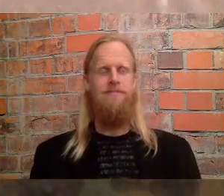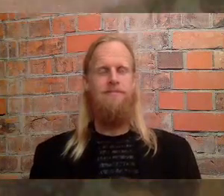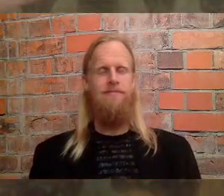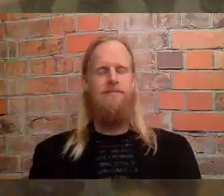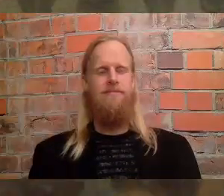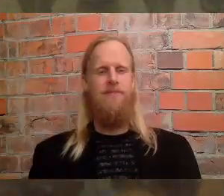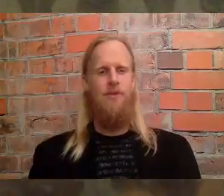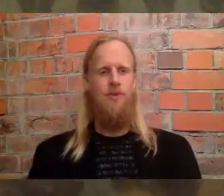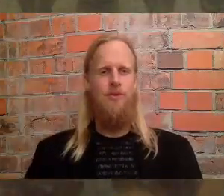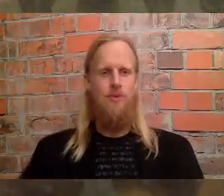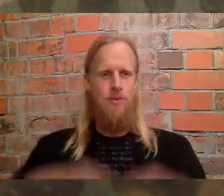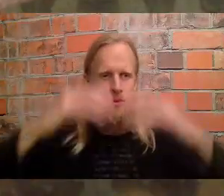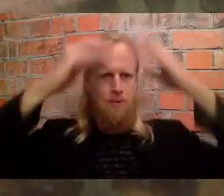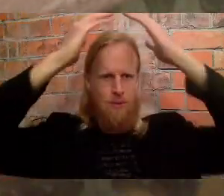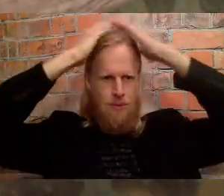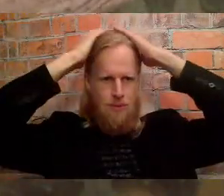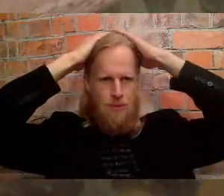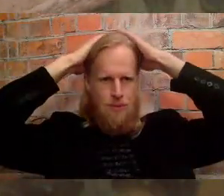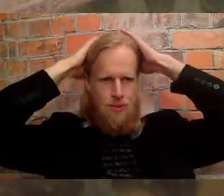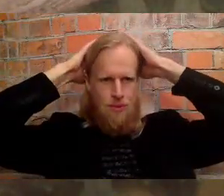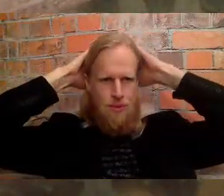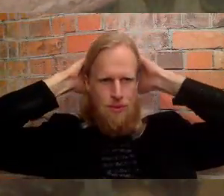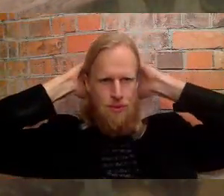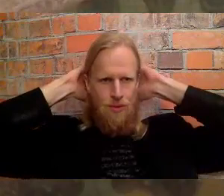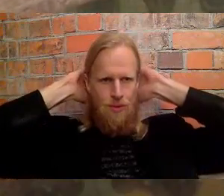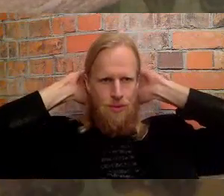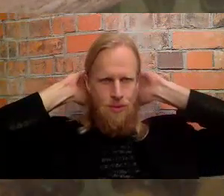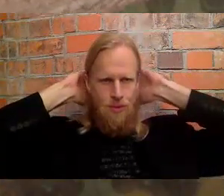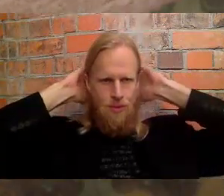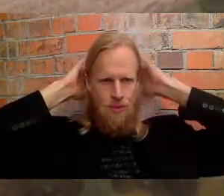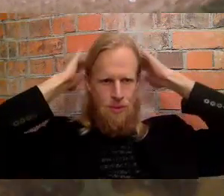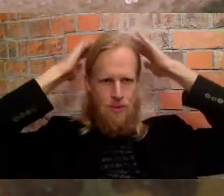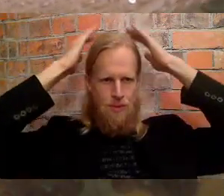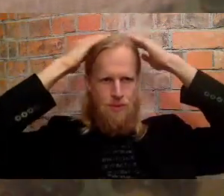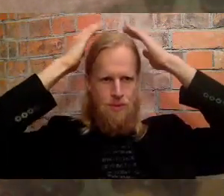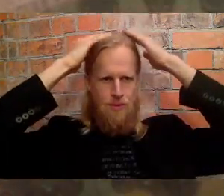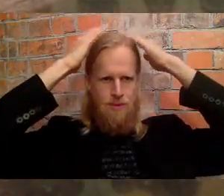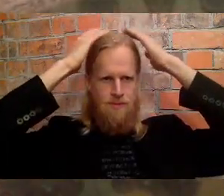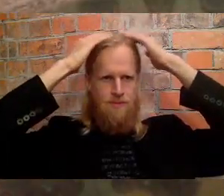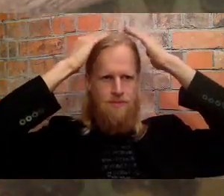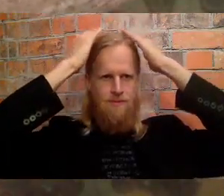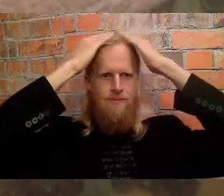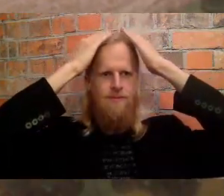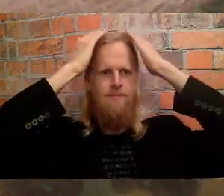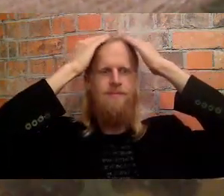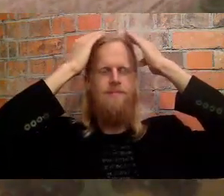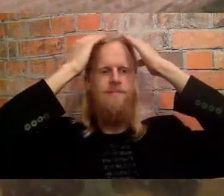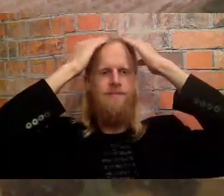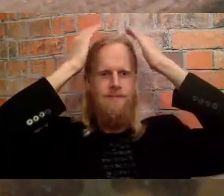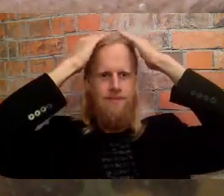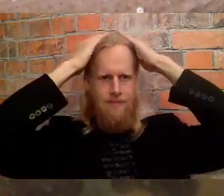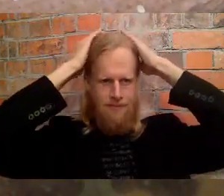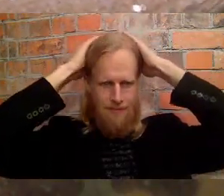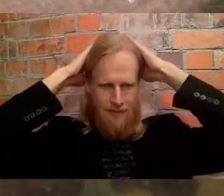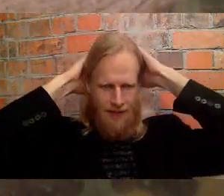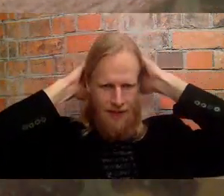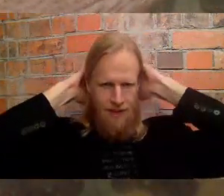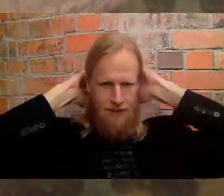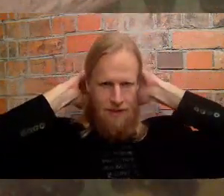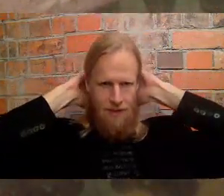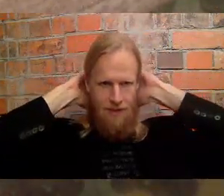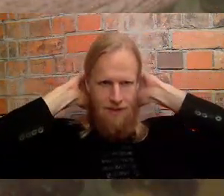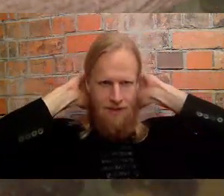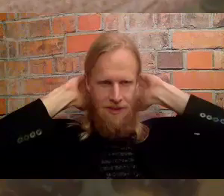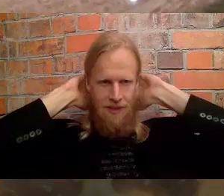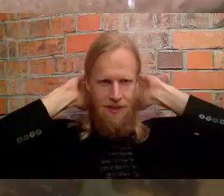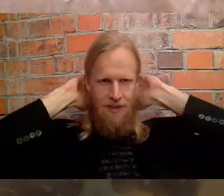Tapping the top of the head. I deserve to feel deep satisfaction with how I've